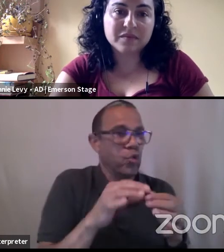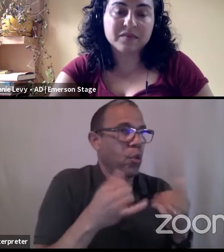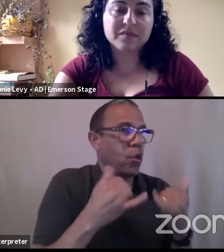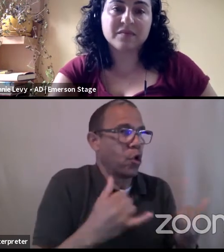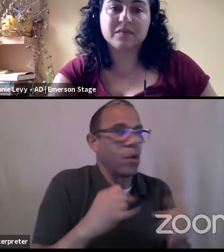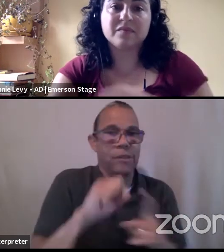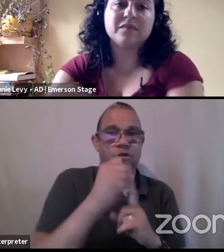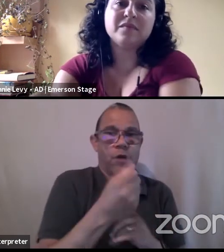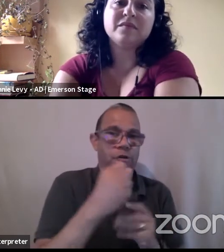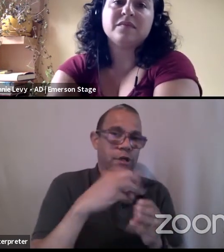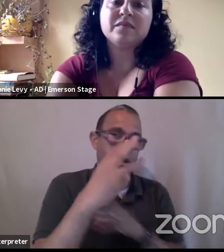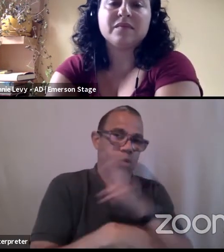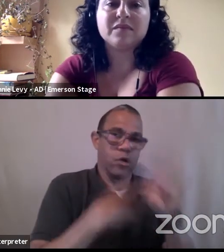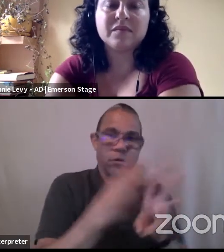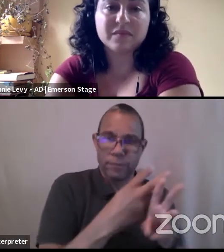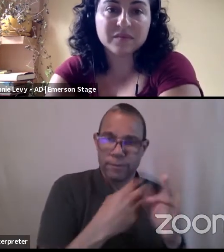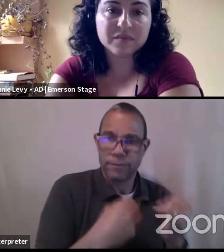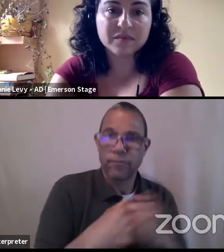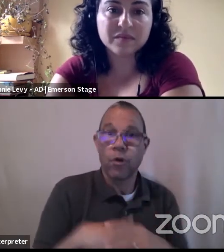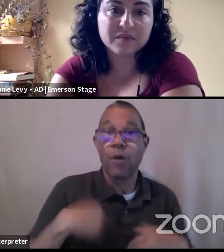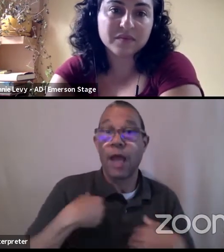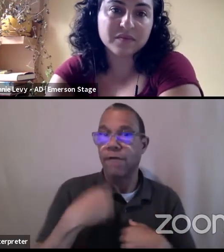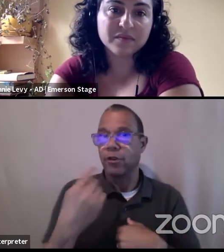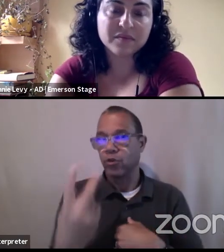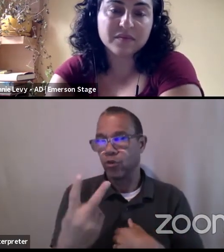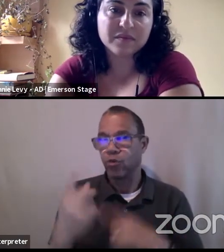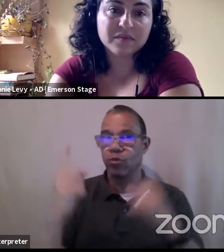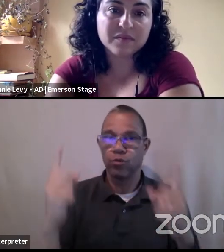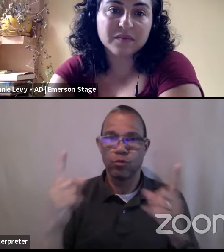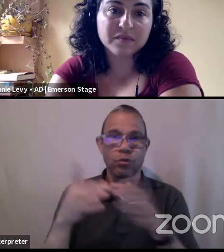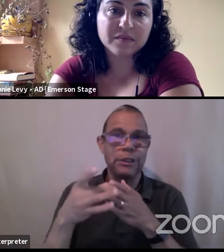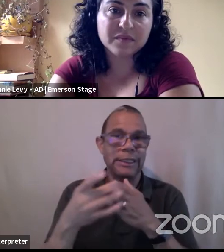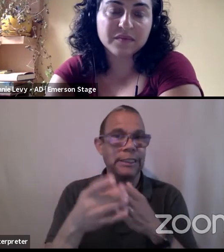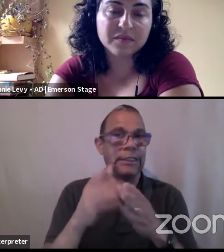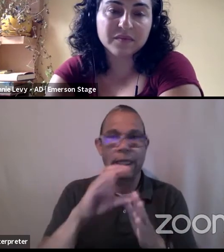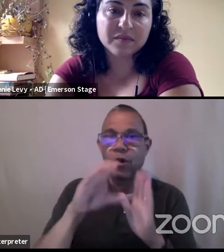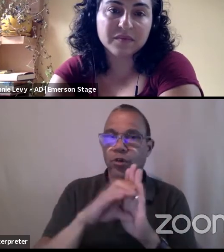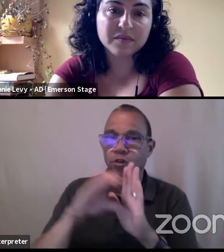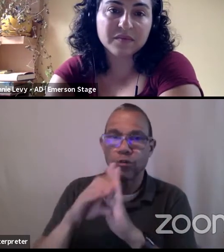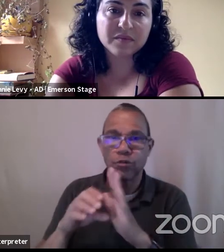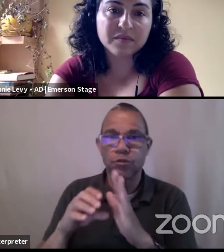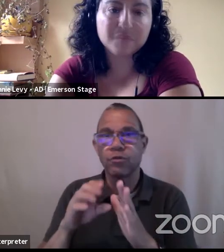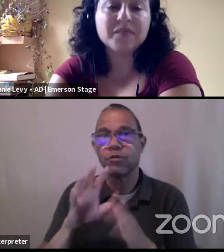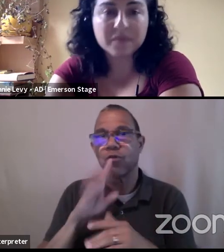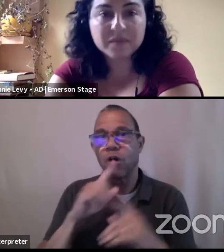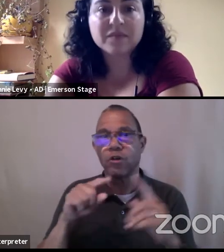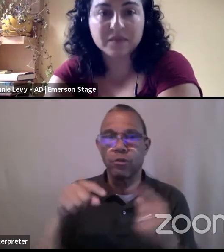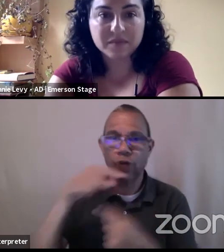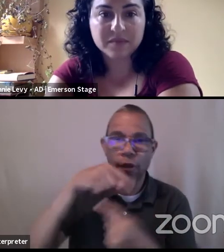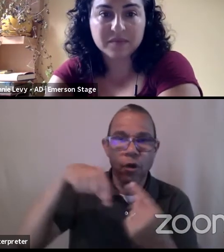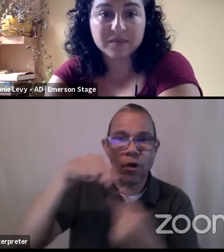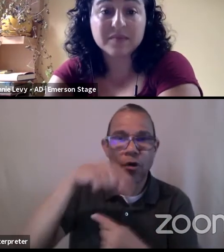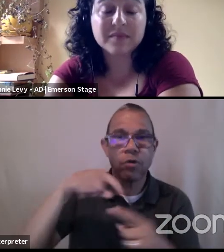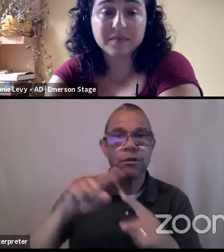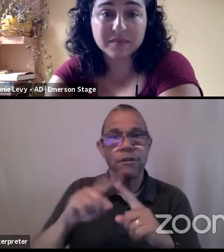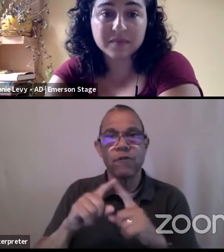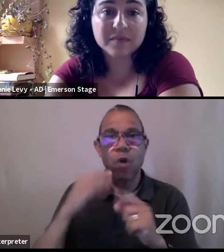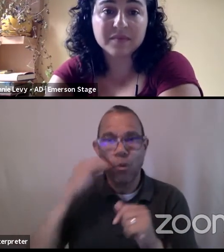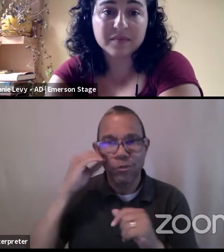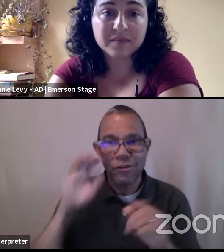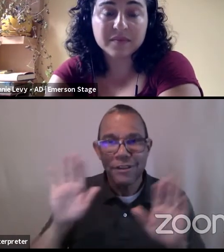you know, we have, uh, uh, two, uh, leading characters, uh, talking to each other in different homes. They